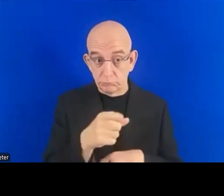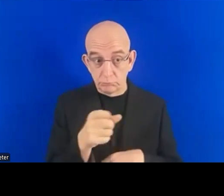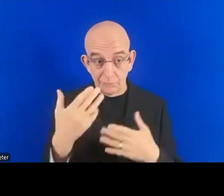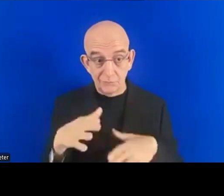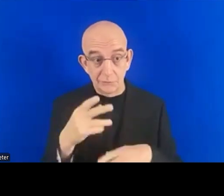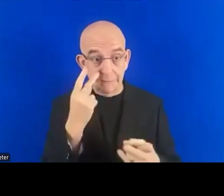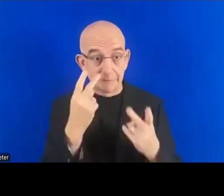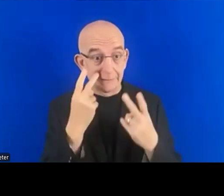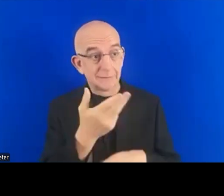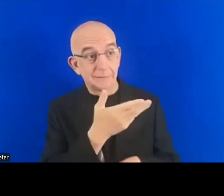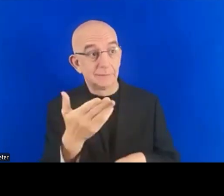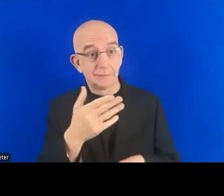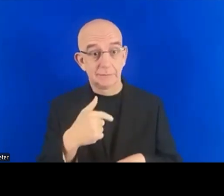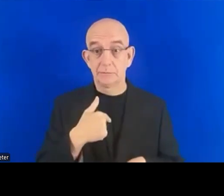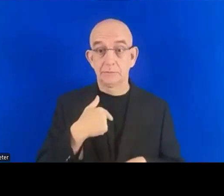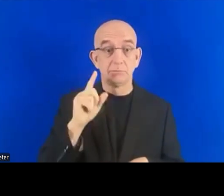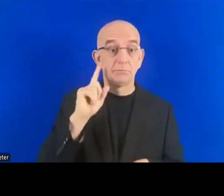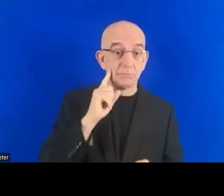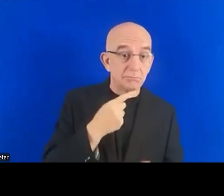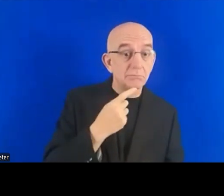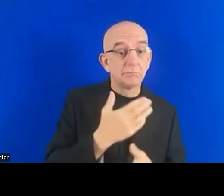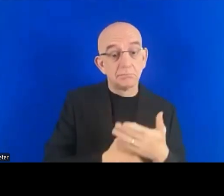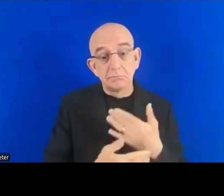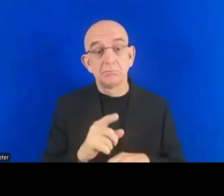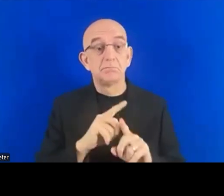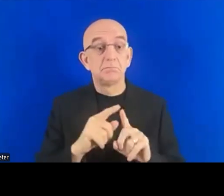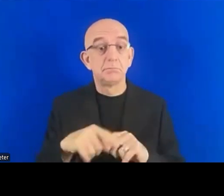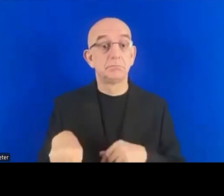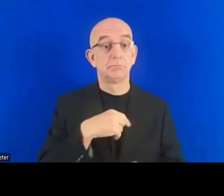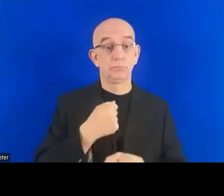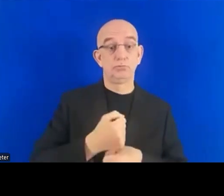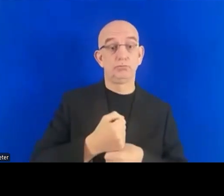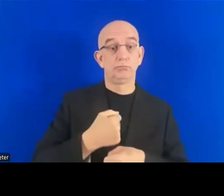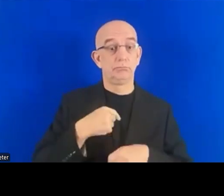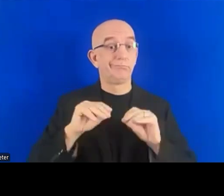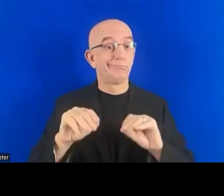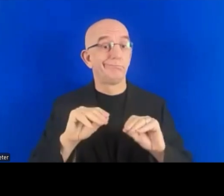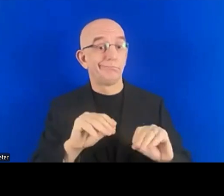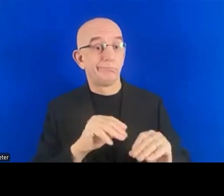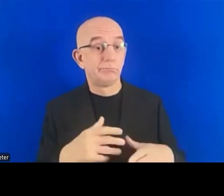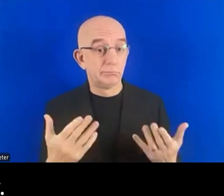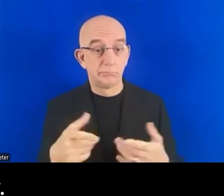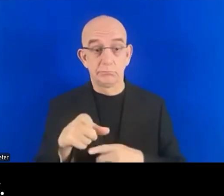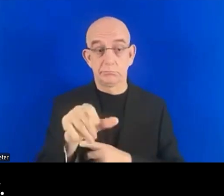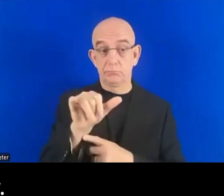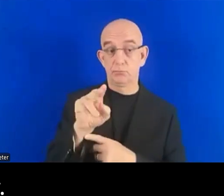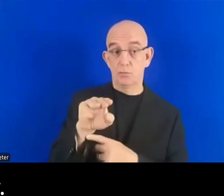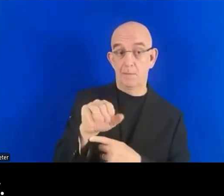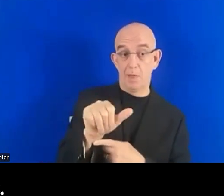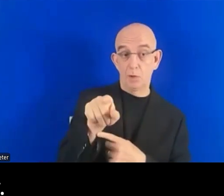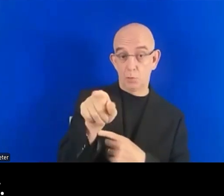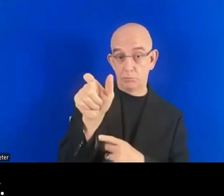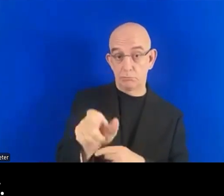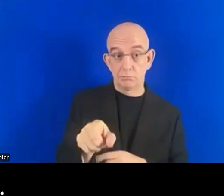question? Yes, I do have experience. I taught for 2 to 3 years here in Zanzibar, and now